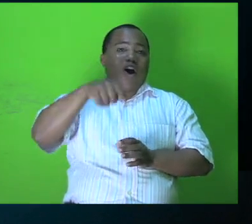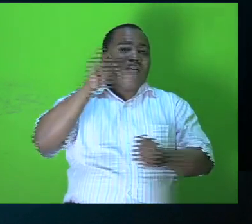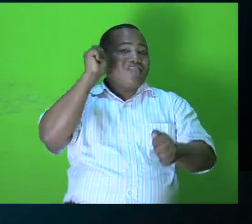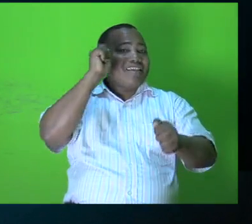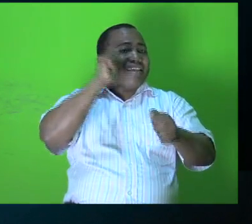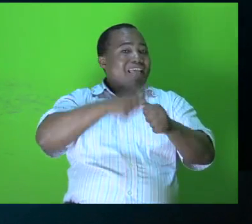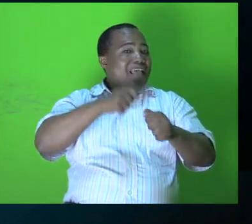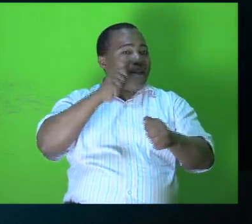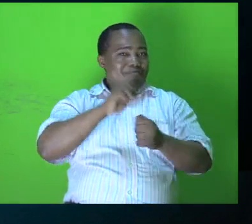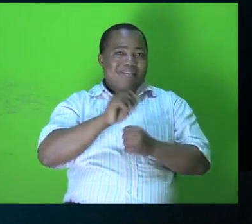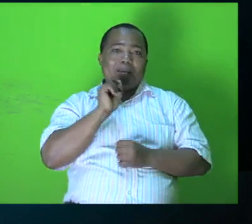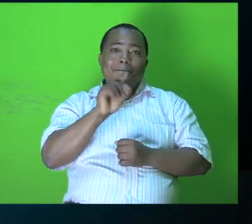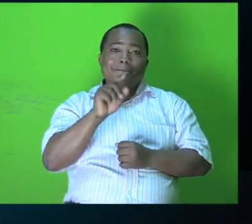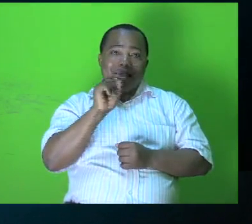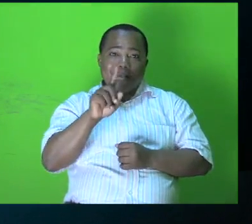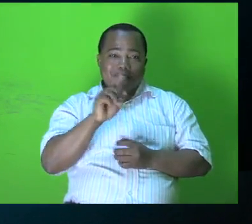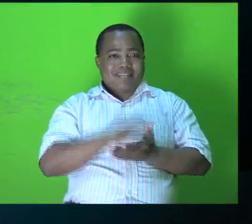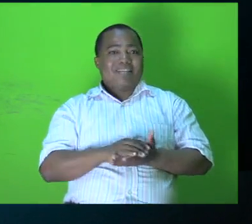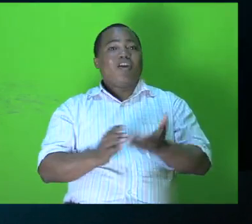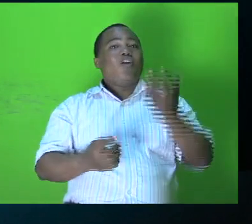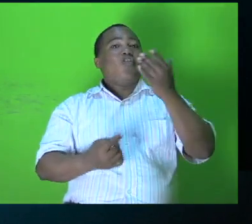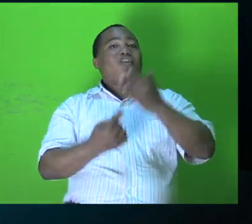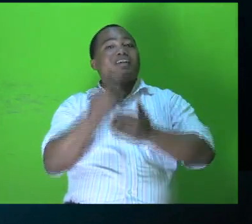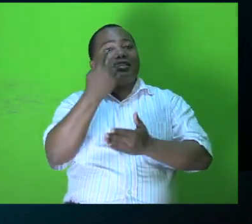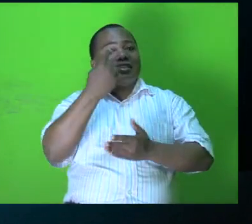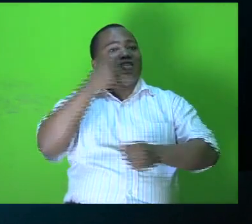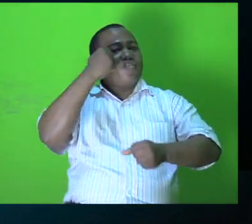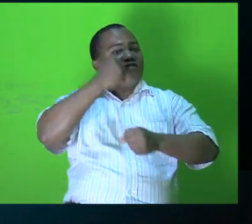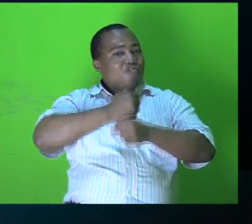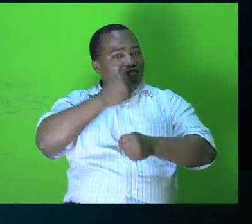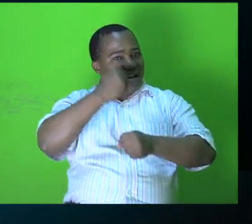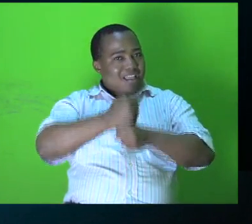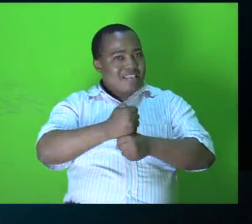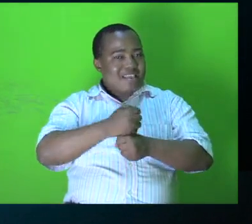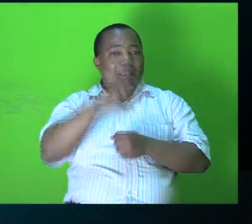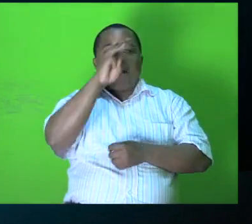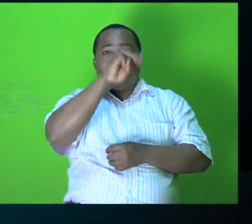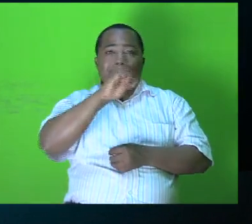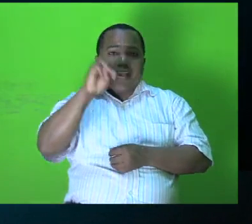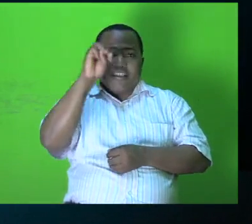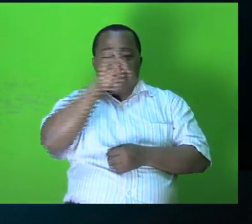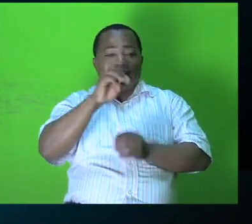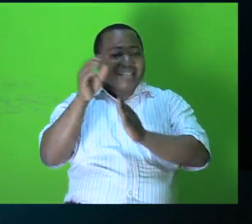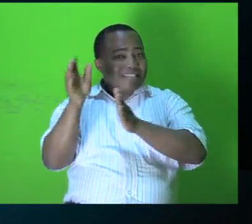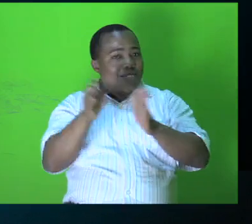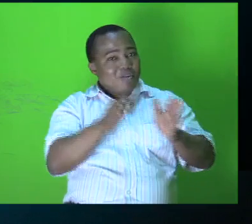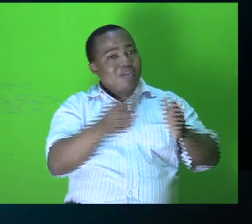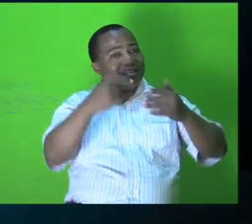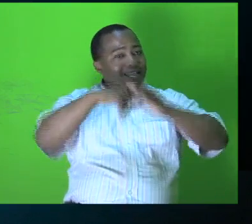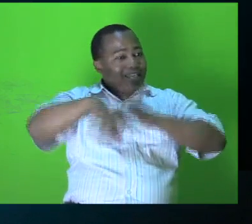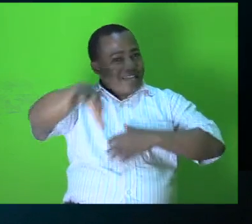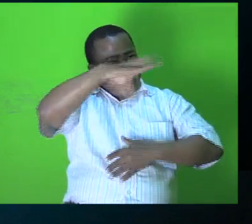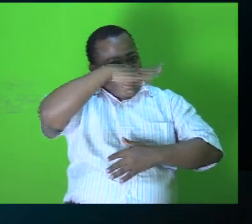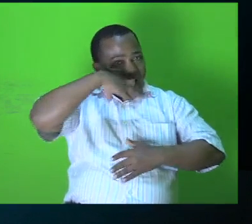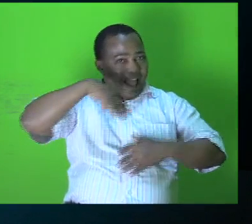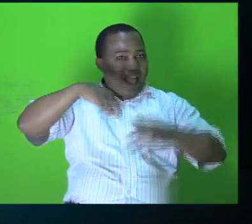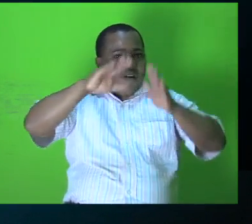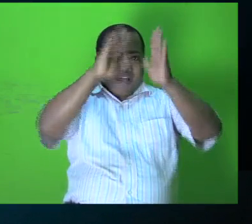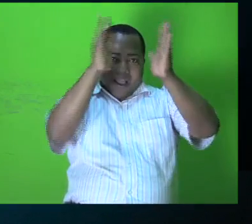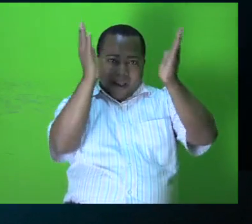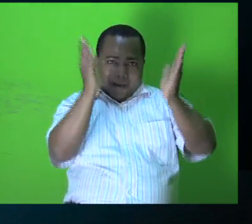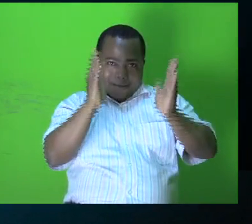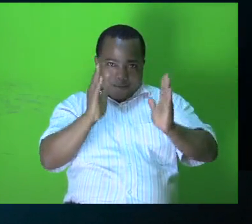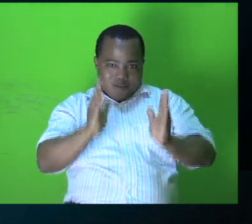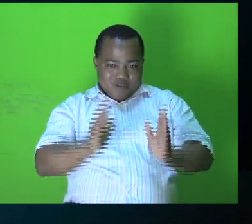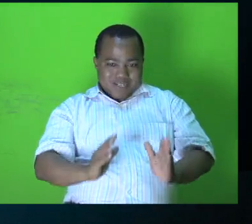That is the great role played by meiosis process in our bodies.